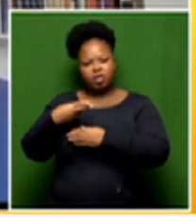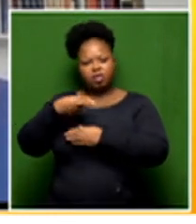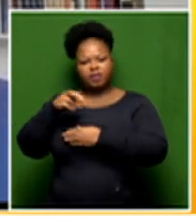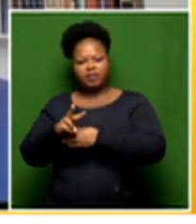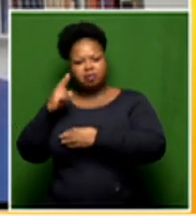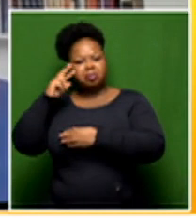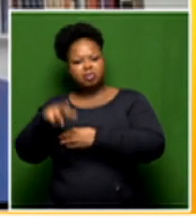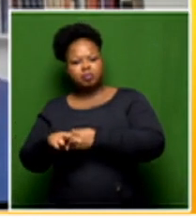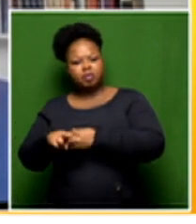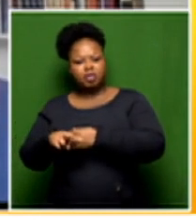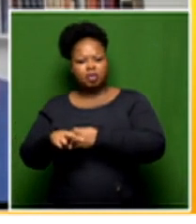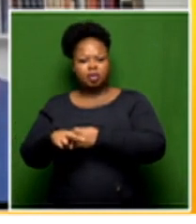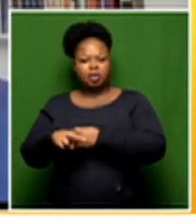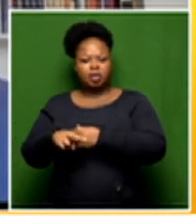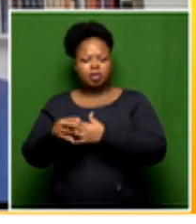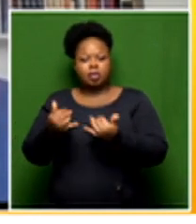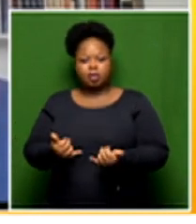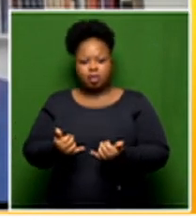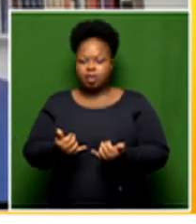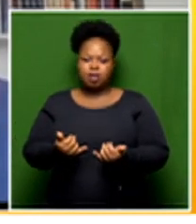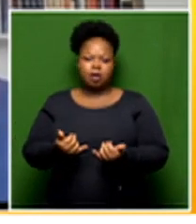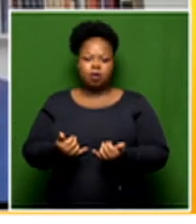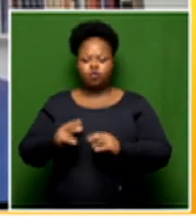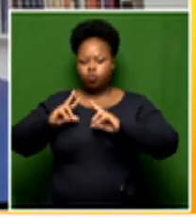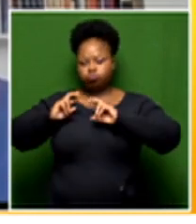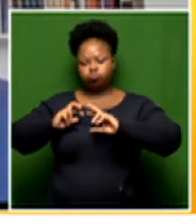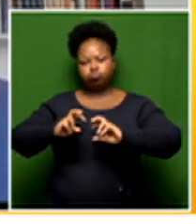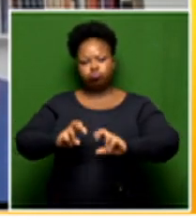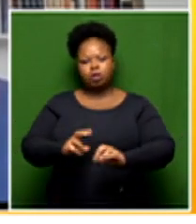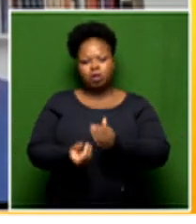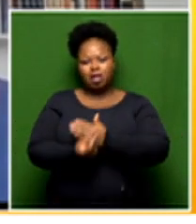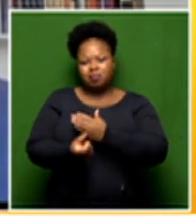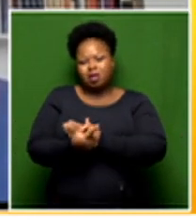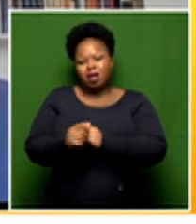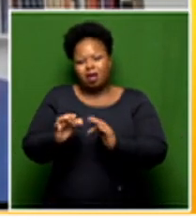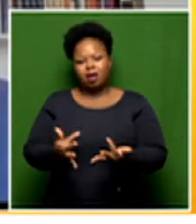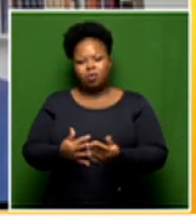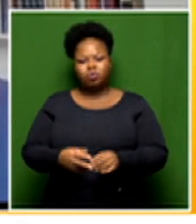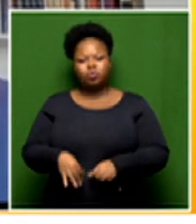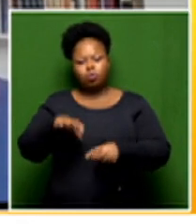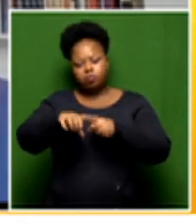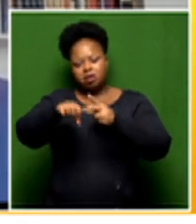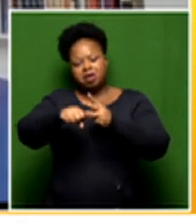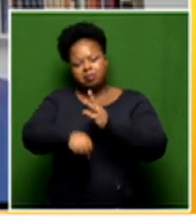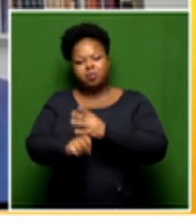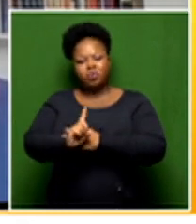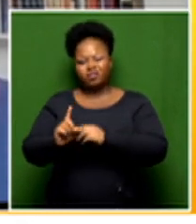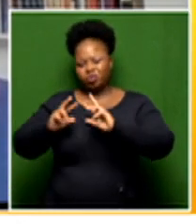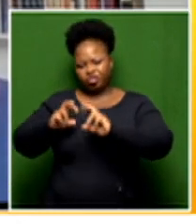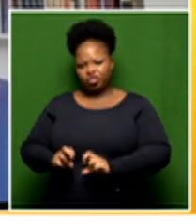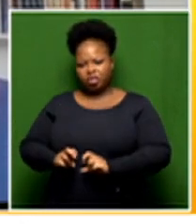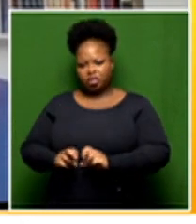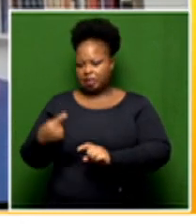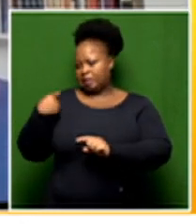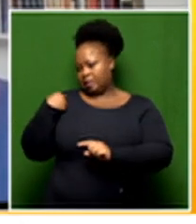related perception and what sort of research was done and what that research told us about this illness then